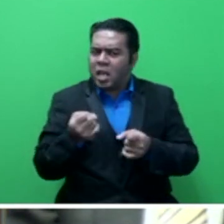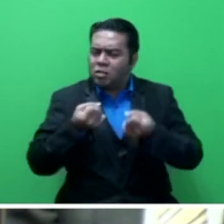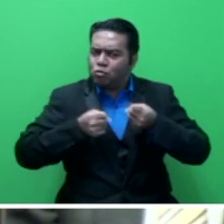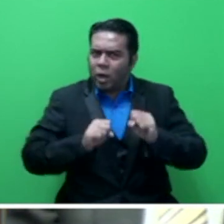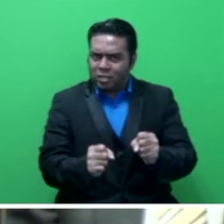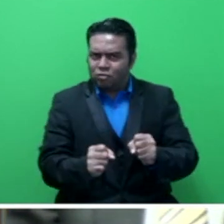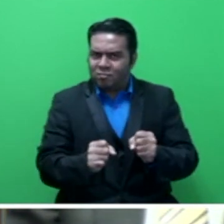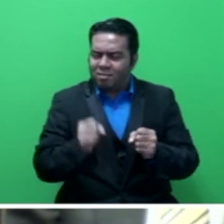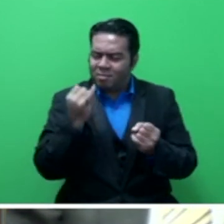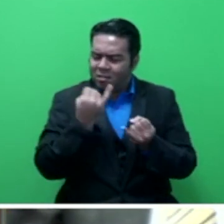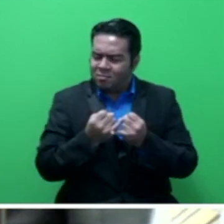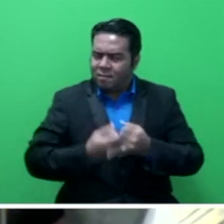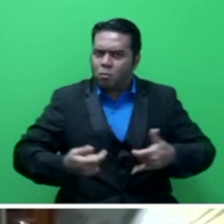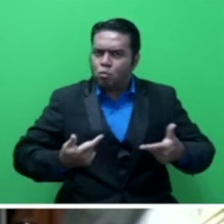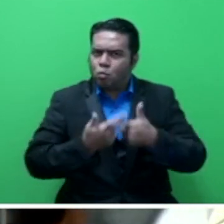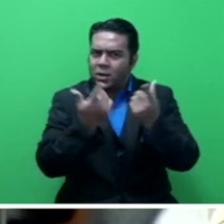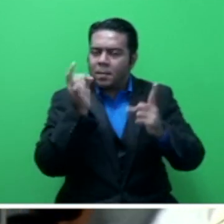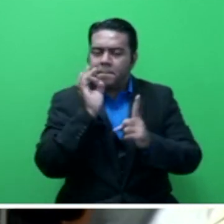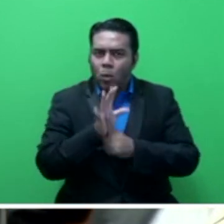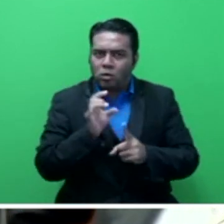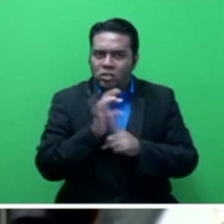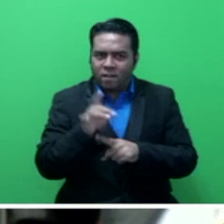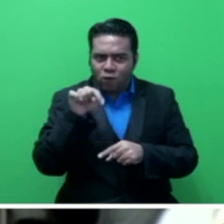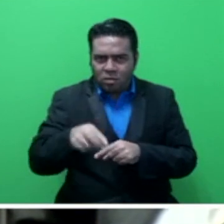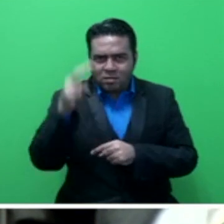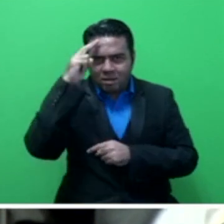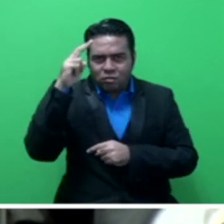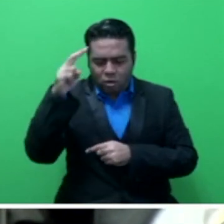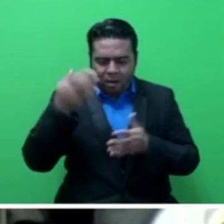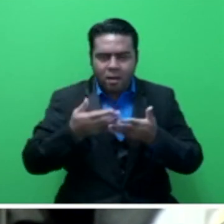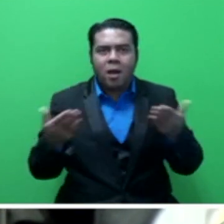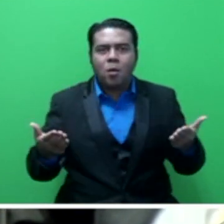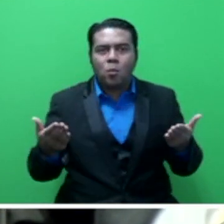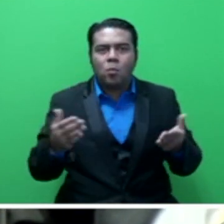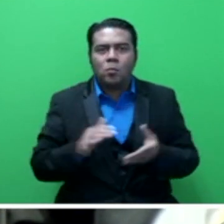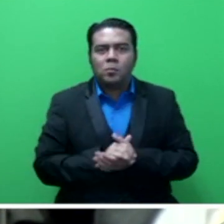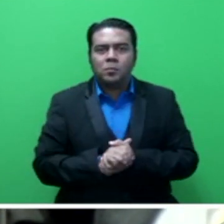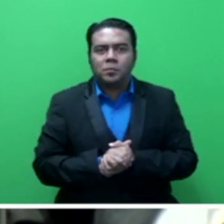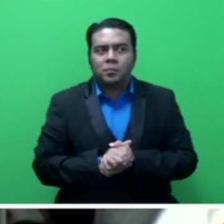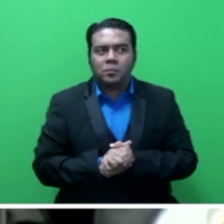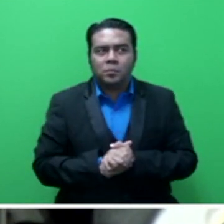is of the greatest importance for this nation now.